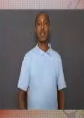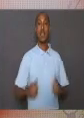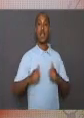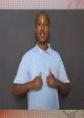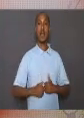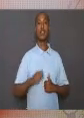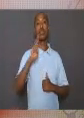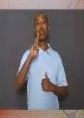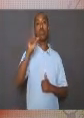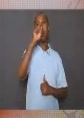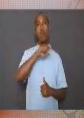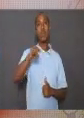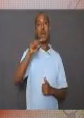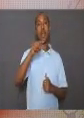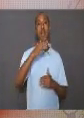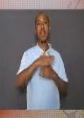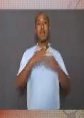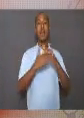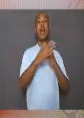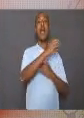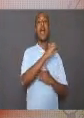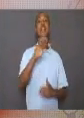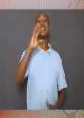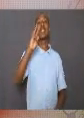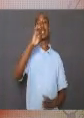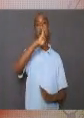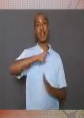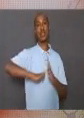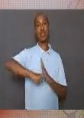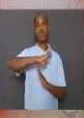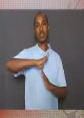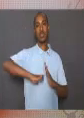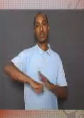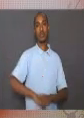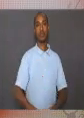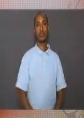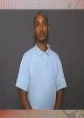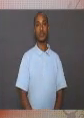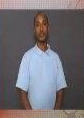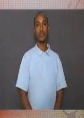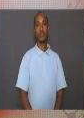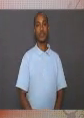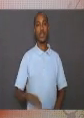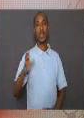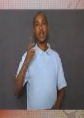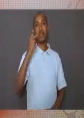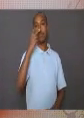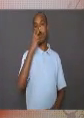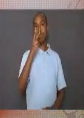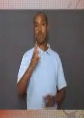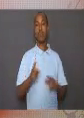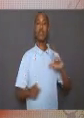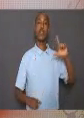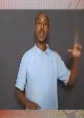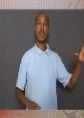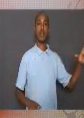2 orbital levels and 6 electrons. If we look from the left of